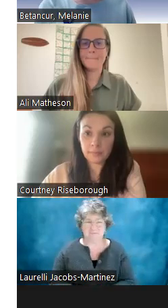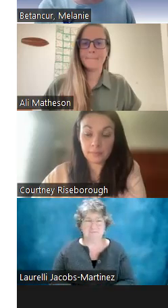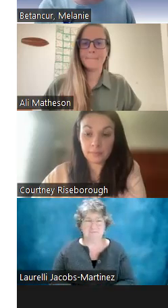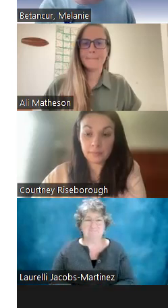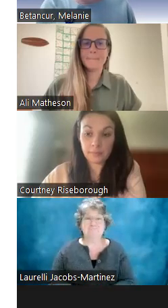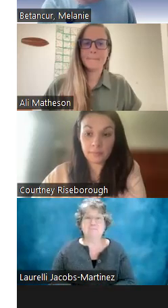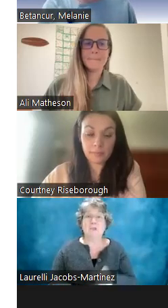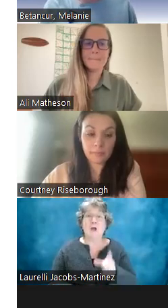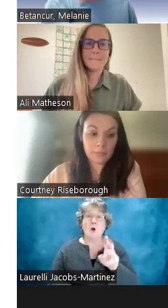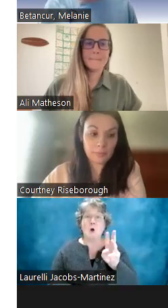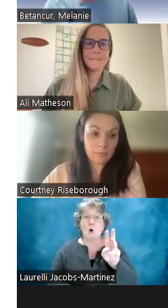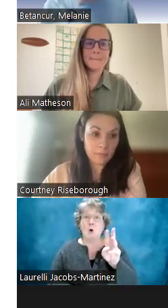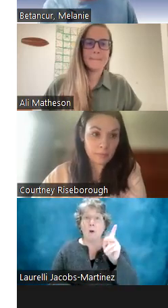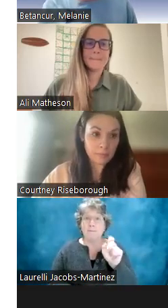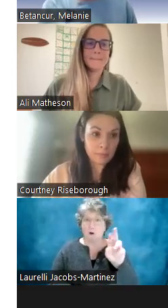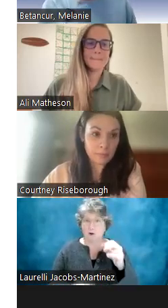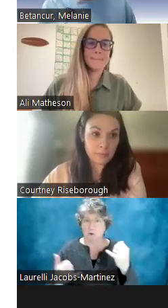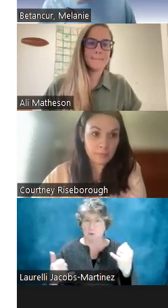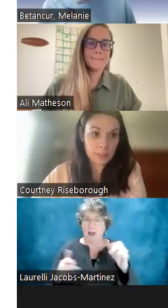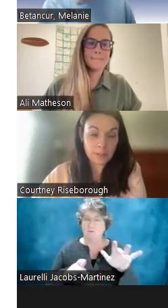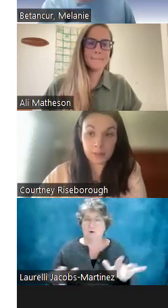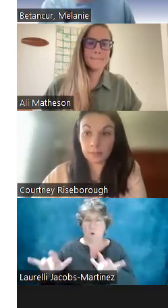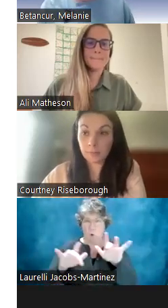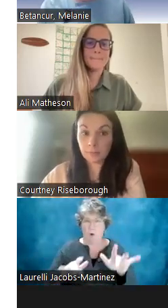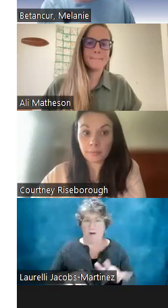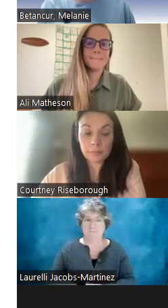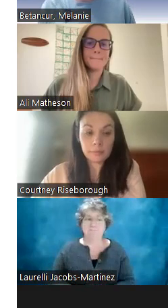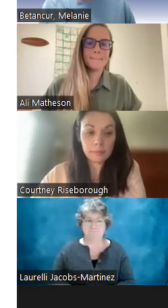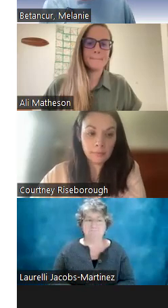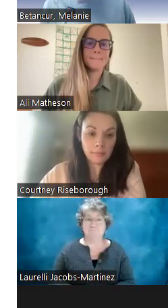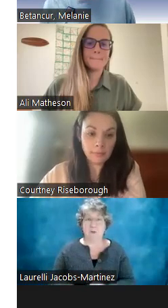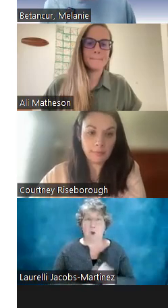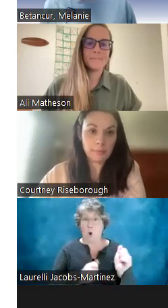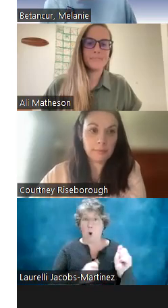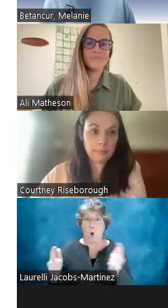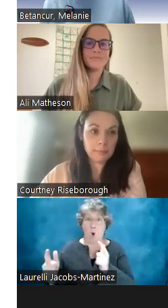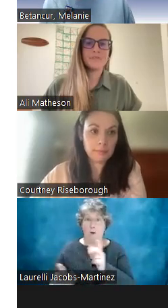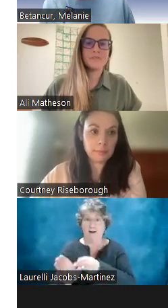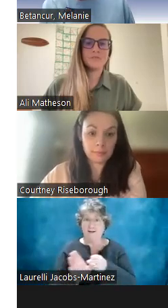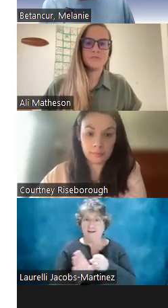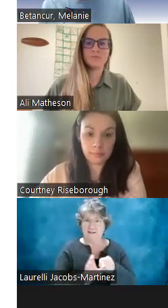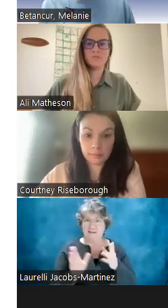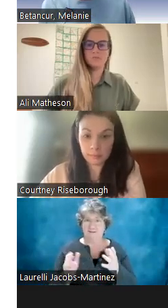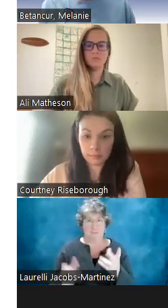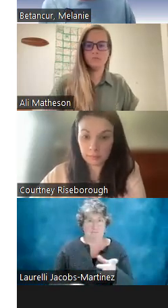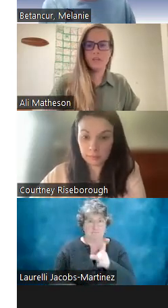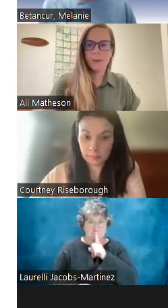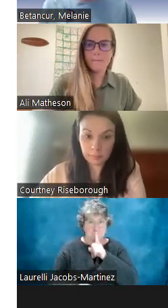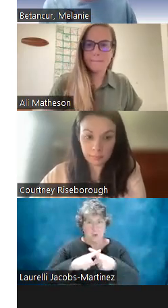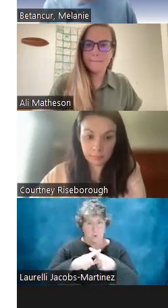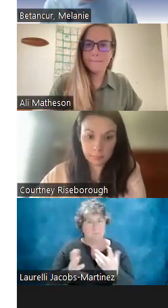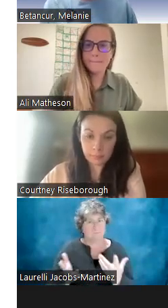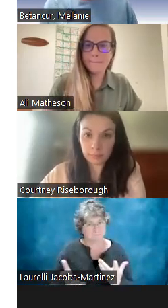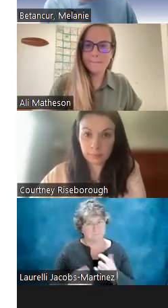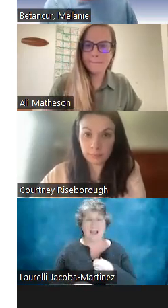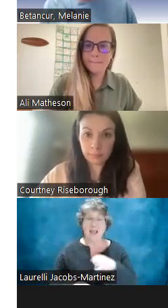The webinar is being recorded and all participants are muted. If you have a question, please use